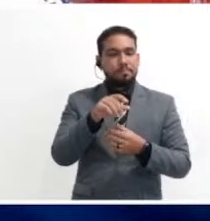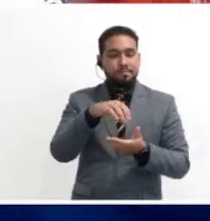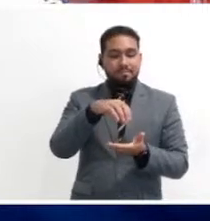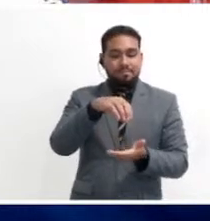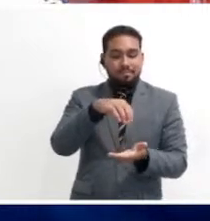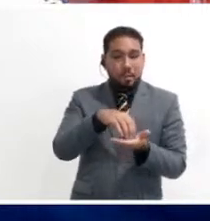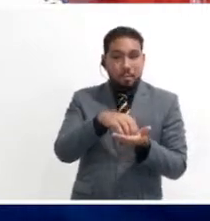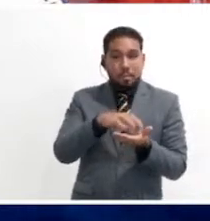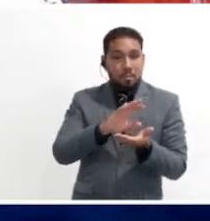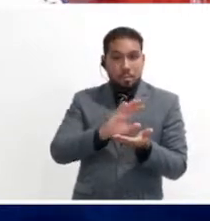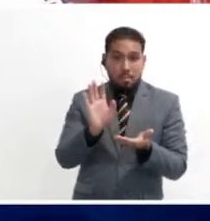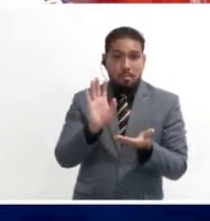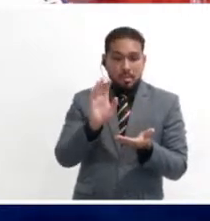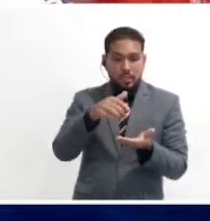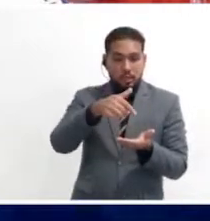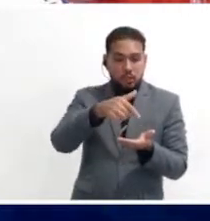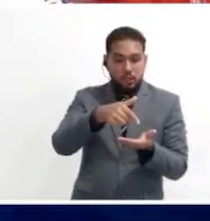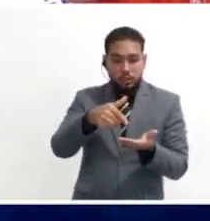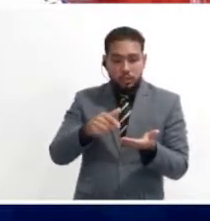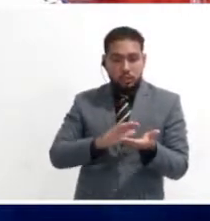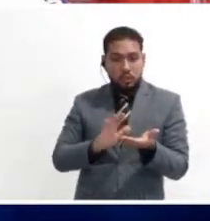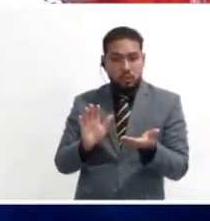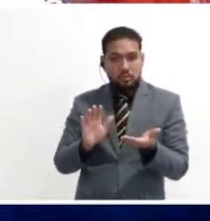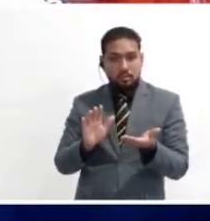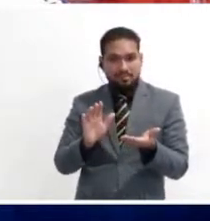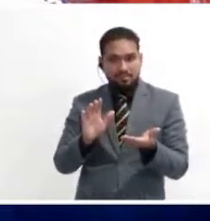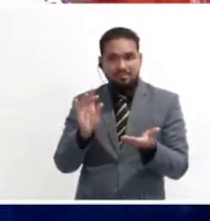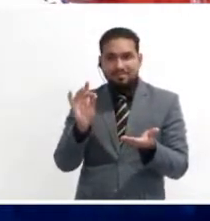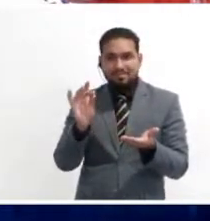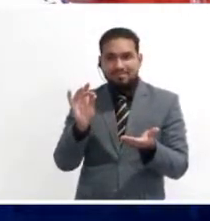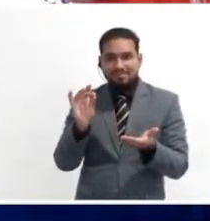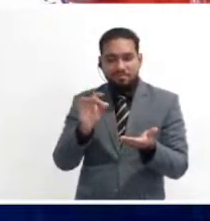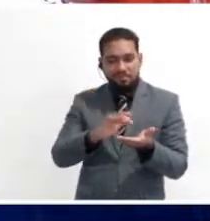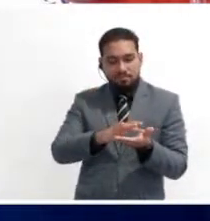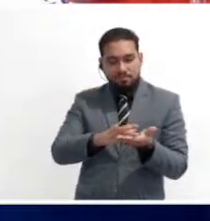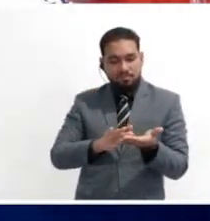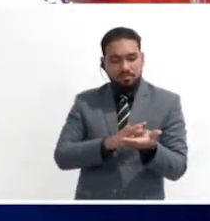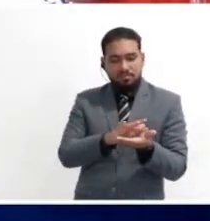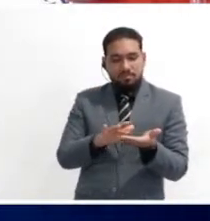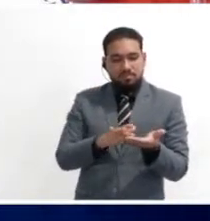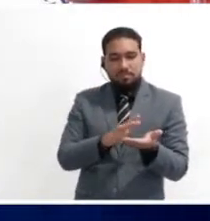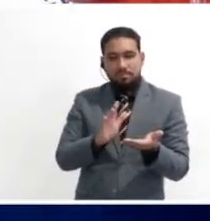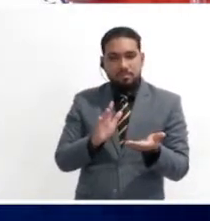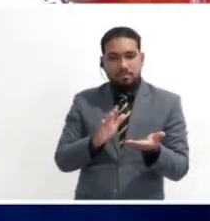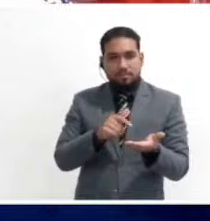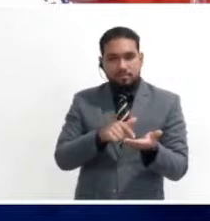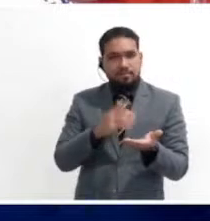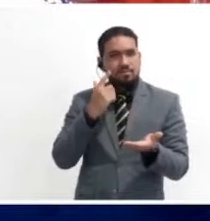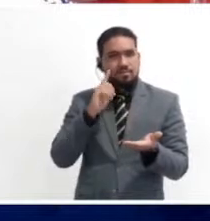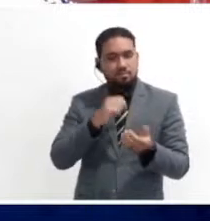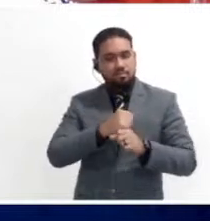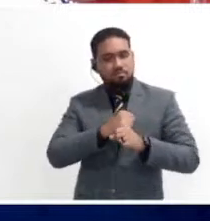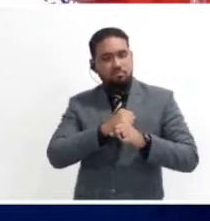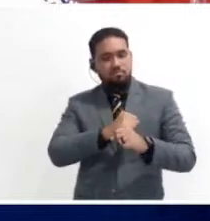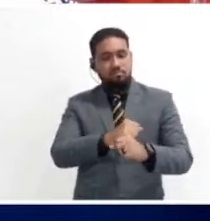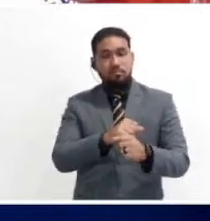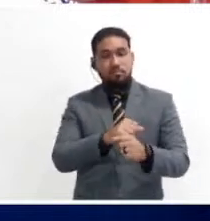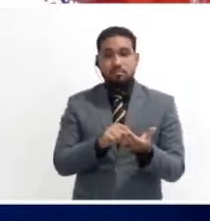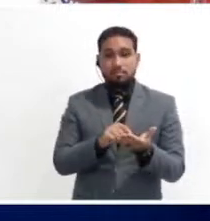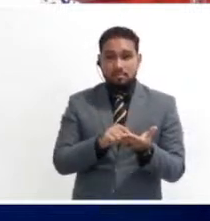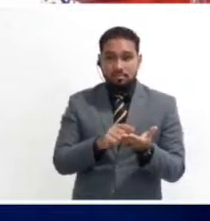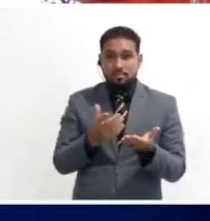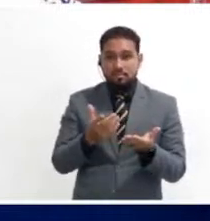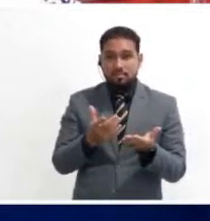So it has mechanical protection, chemical, environmental protection. Can also include electromagnetic shielding.